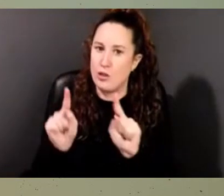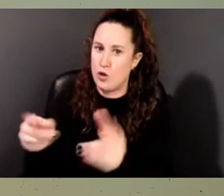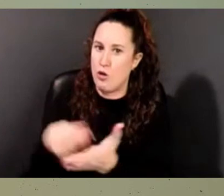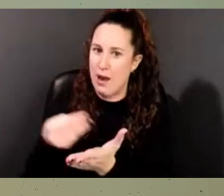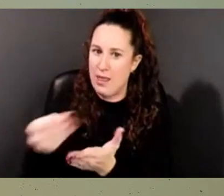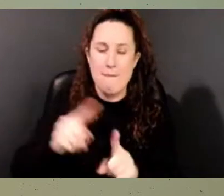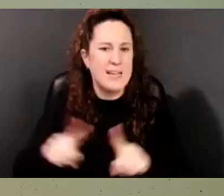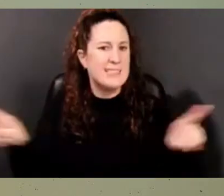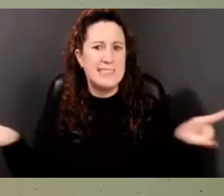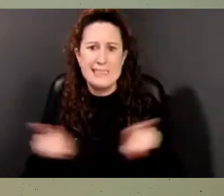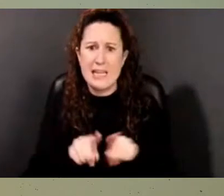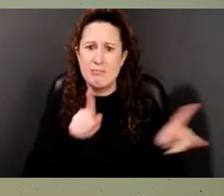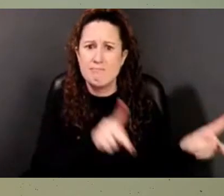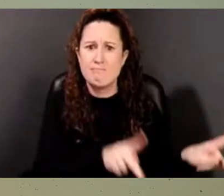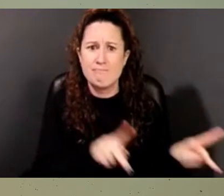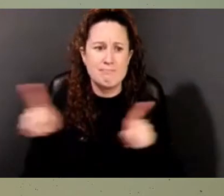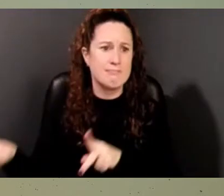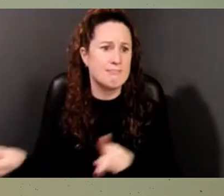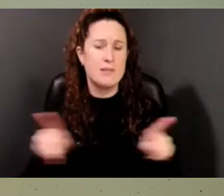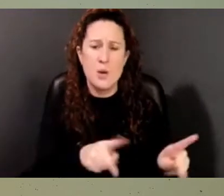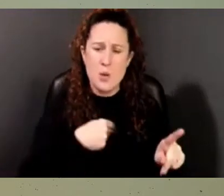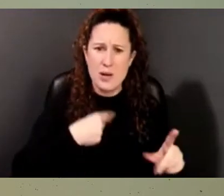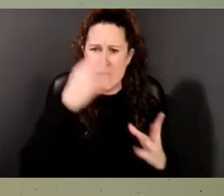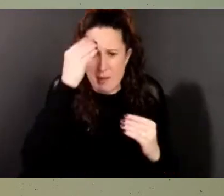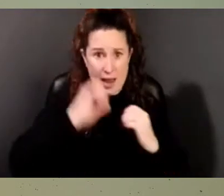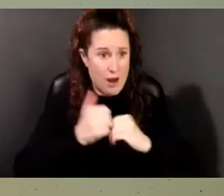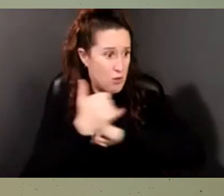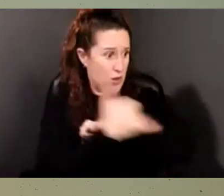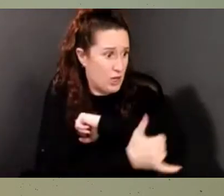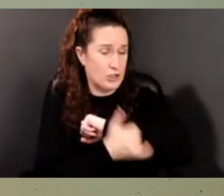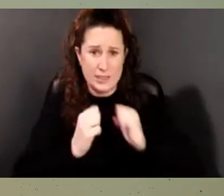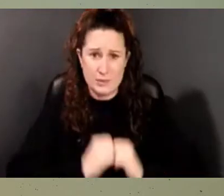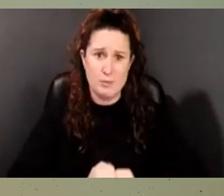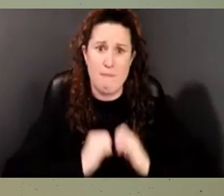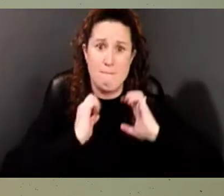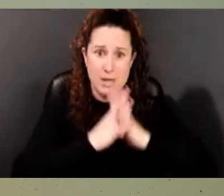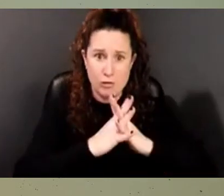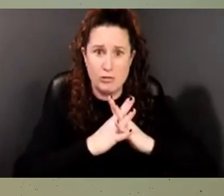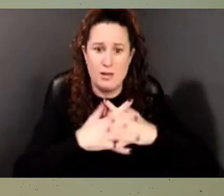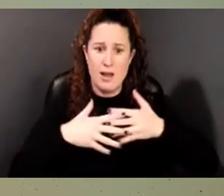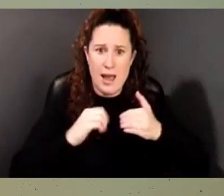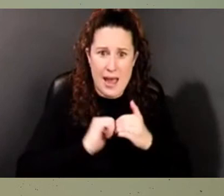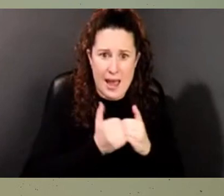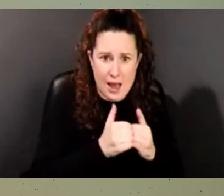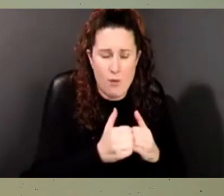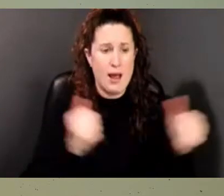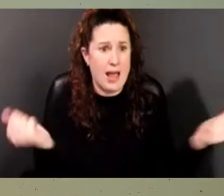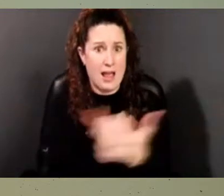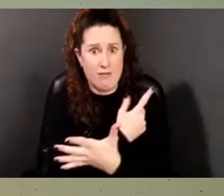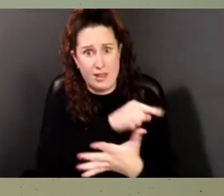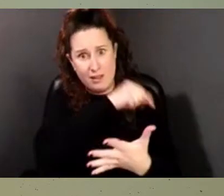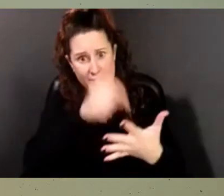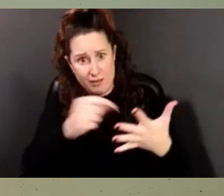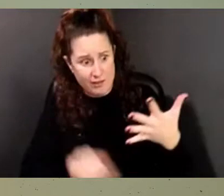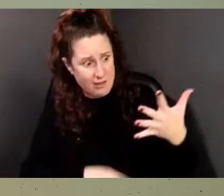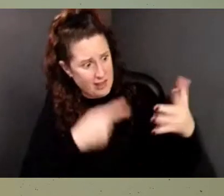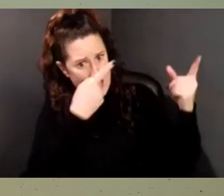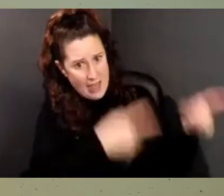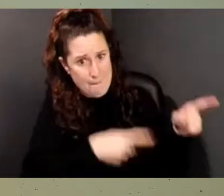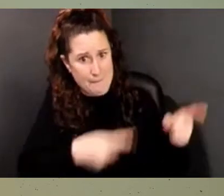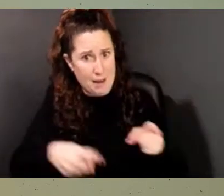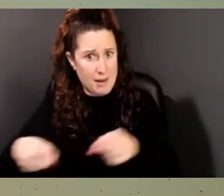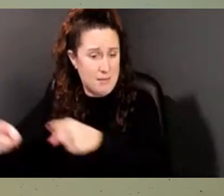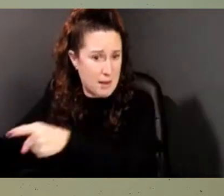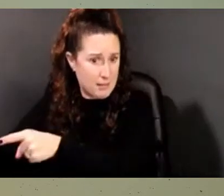We're talking about the building of the country. All of these things that happened could not have